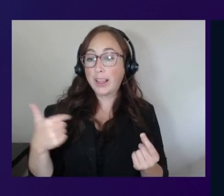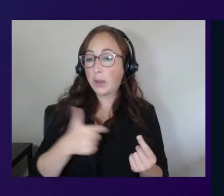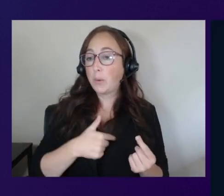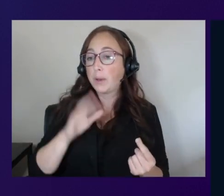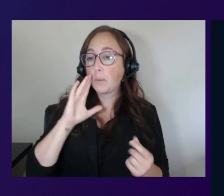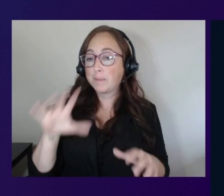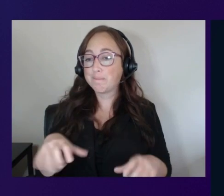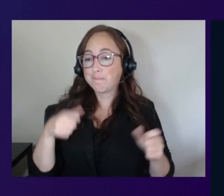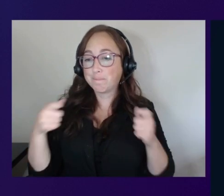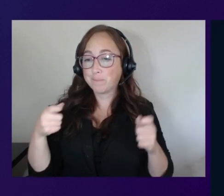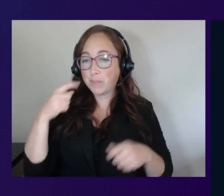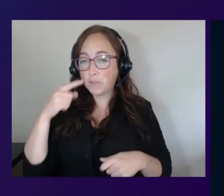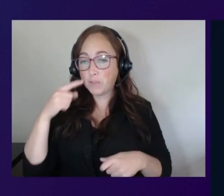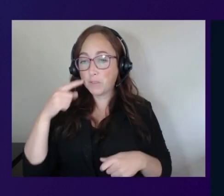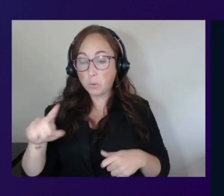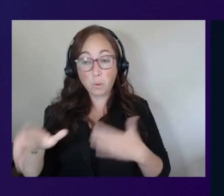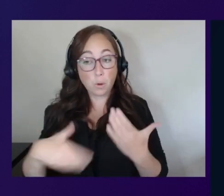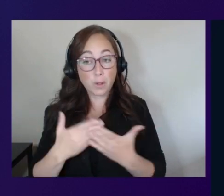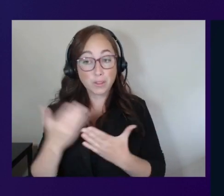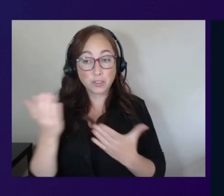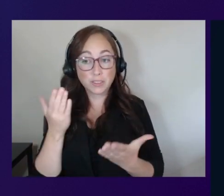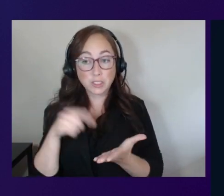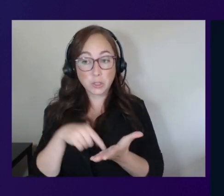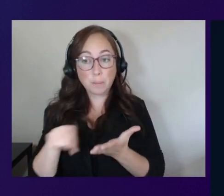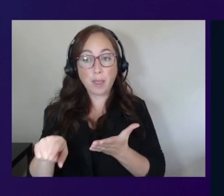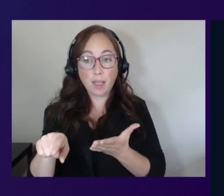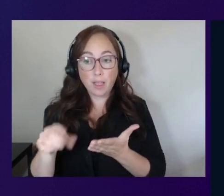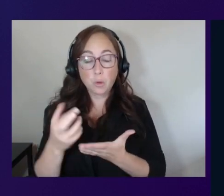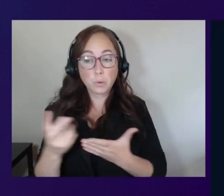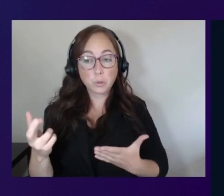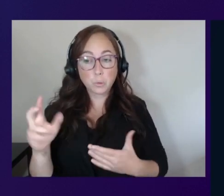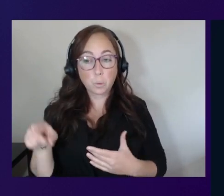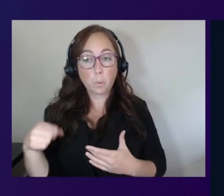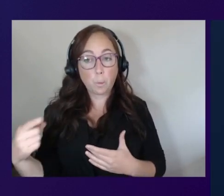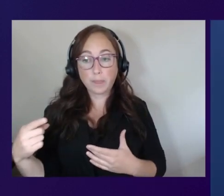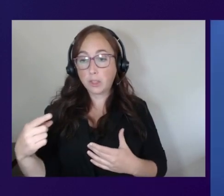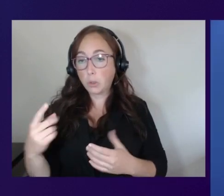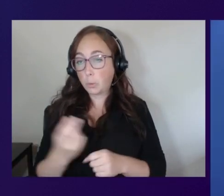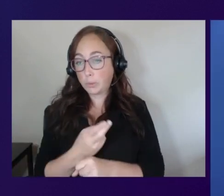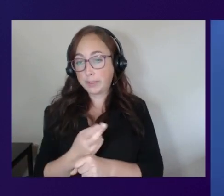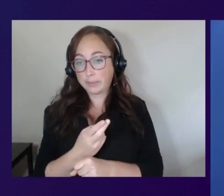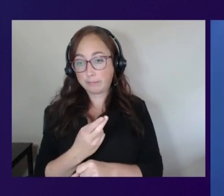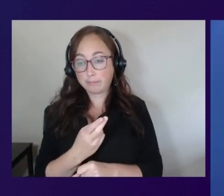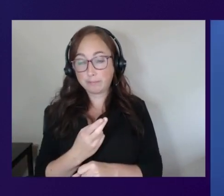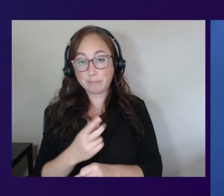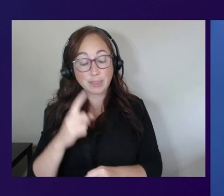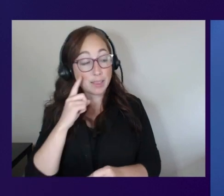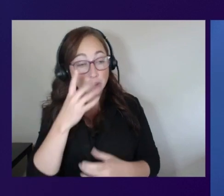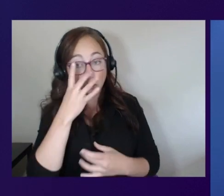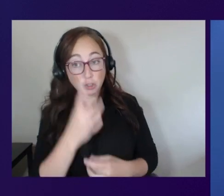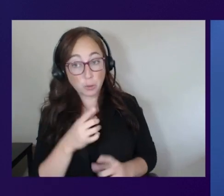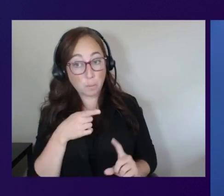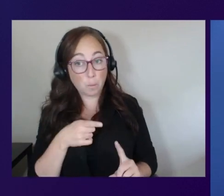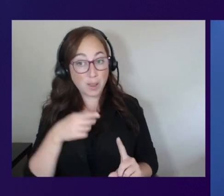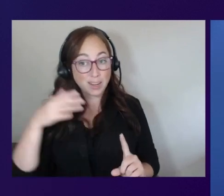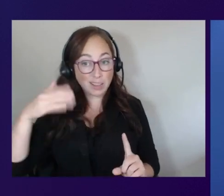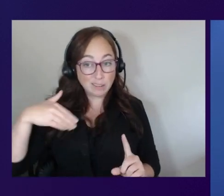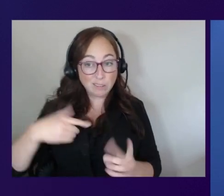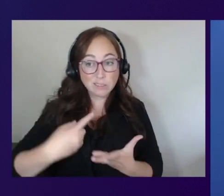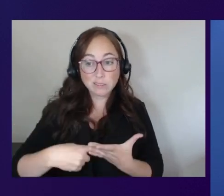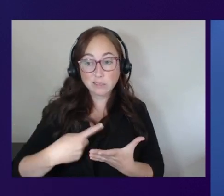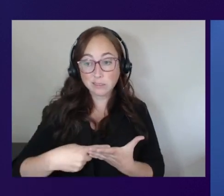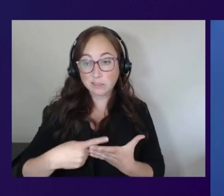AWS services, you only pay for the resources that you consume. Yeah. I think that's a really interesting point that we haven't really yet